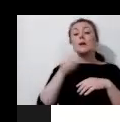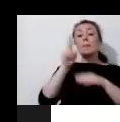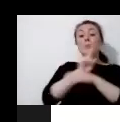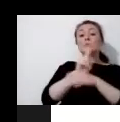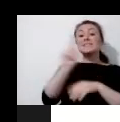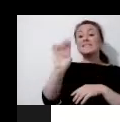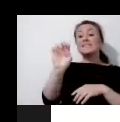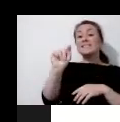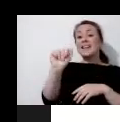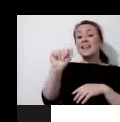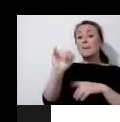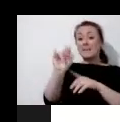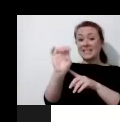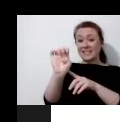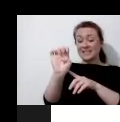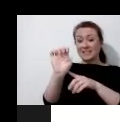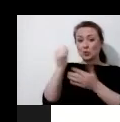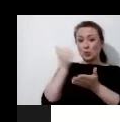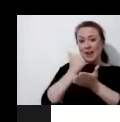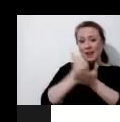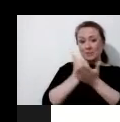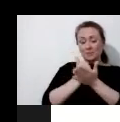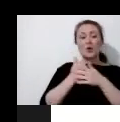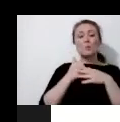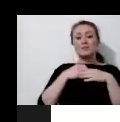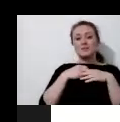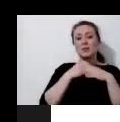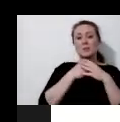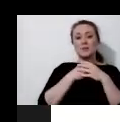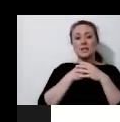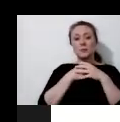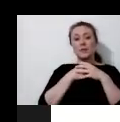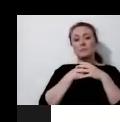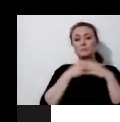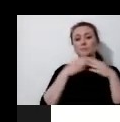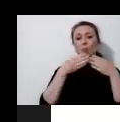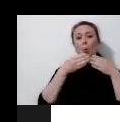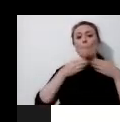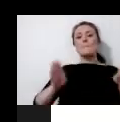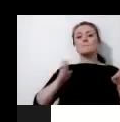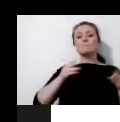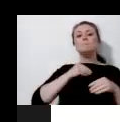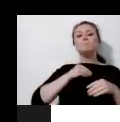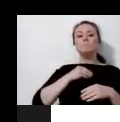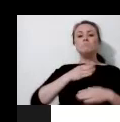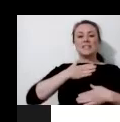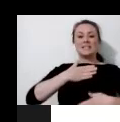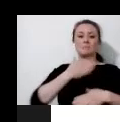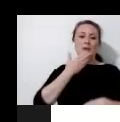was spontaneously breathing. Next slide. And so this is the things I kind of like to show